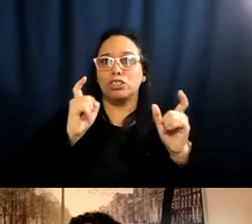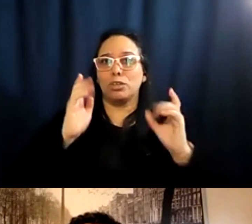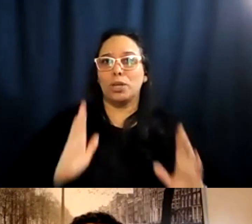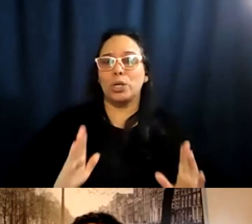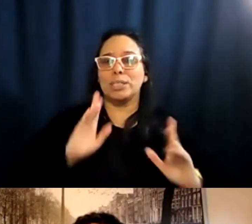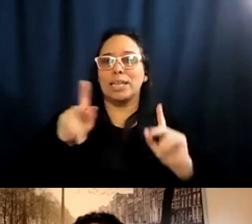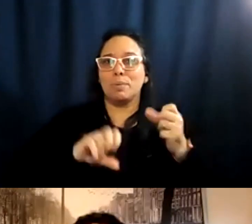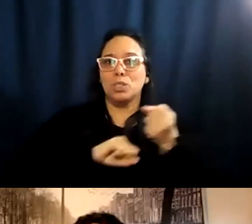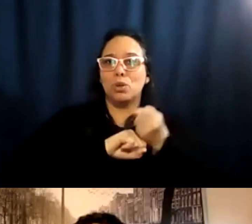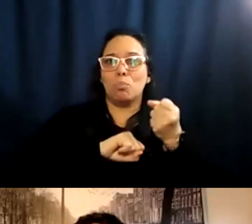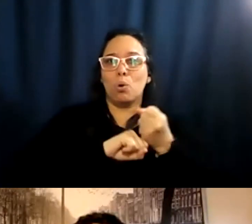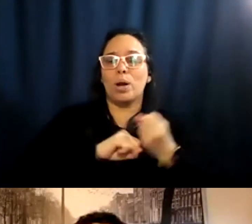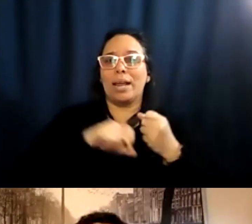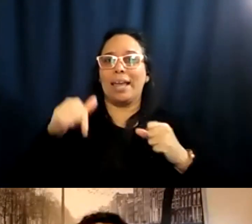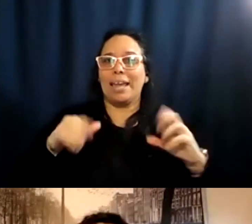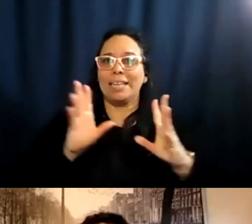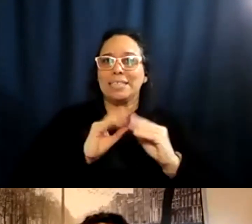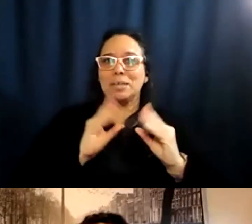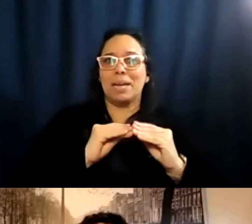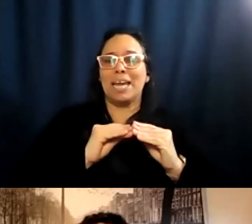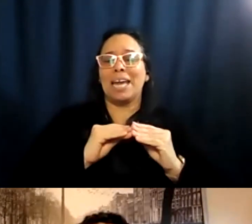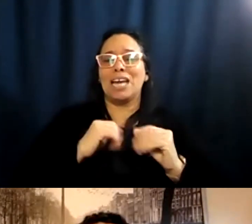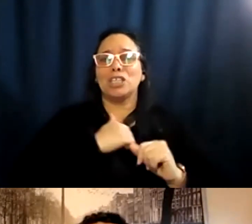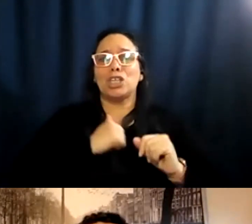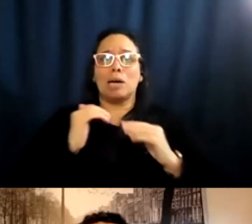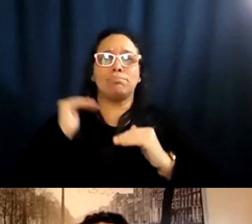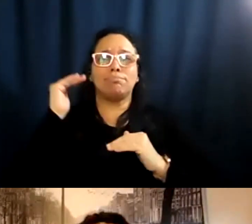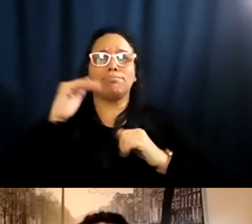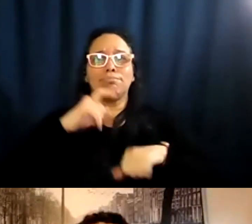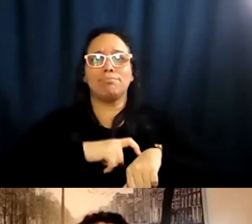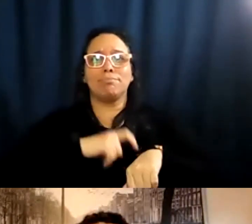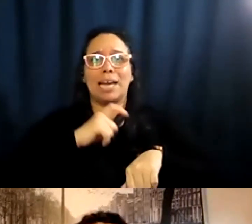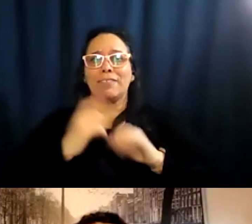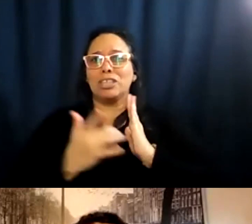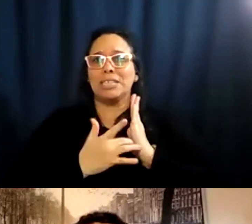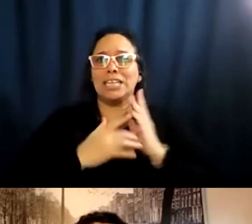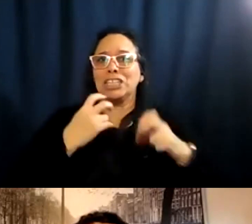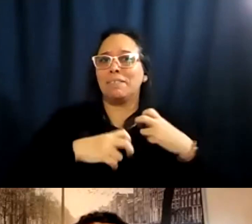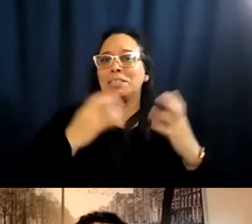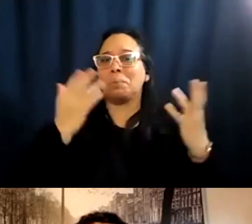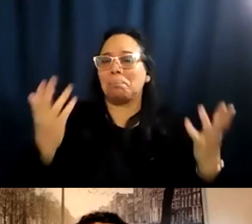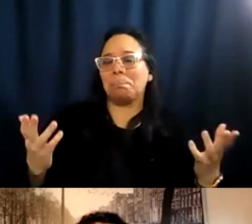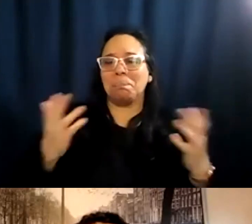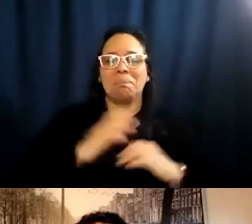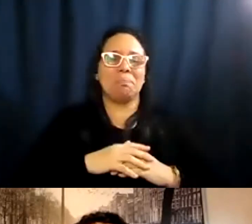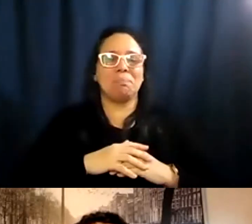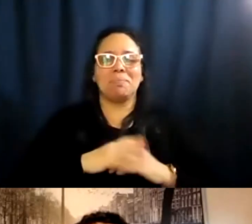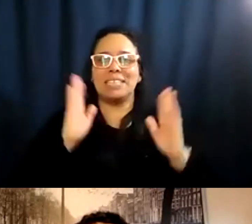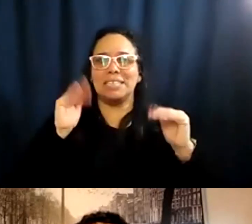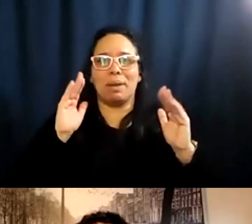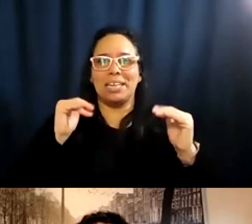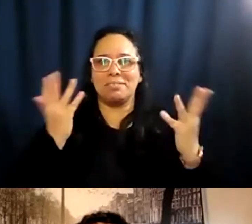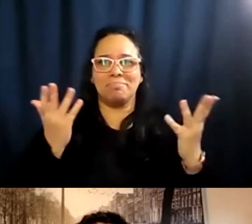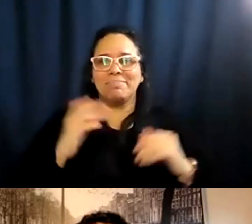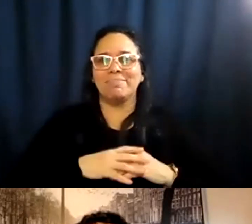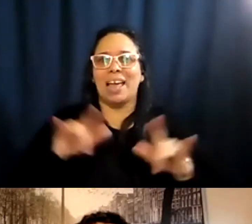this call and meeting. Sorry it went super over and for the technical difficulties, but you know, we're human and it's expected. So much love